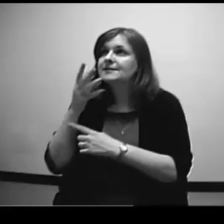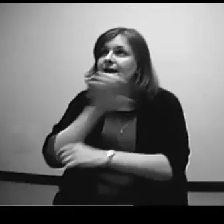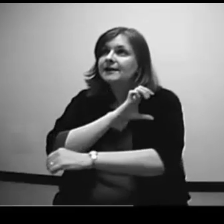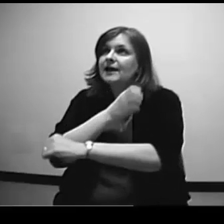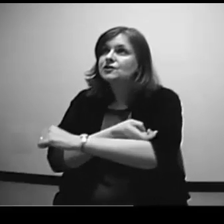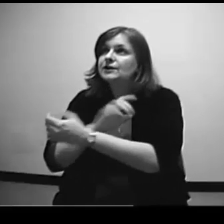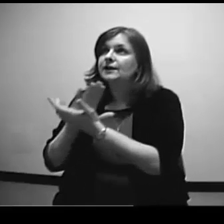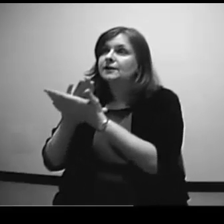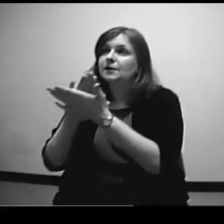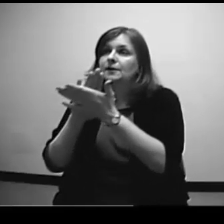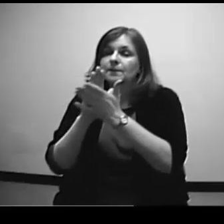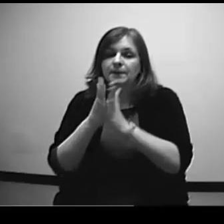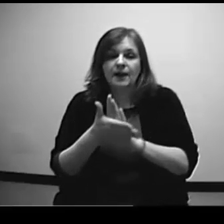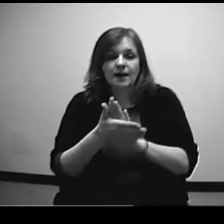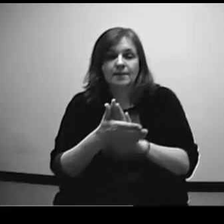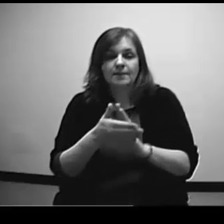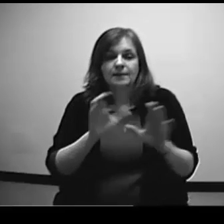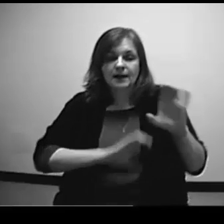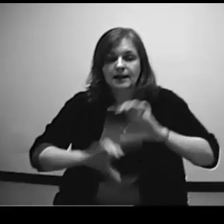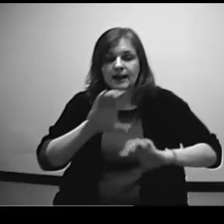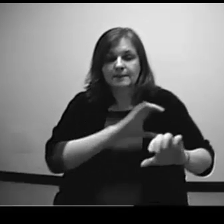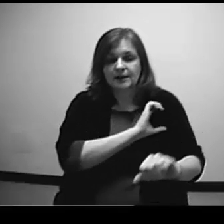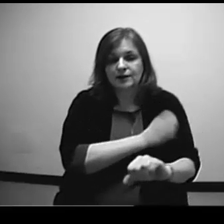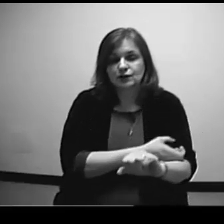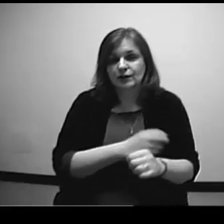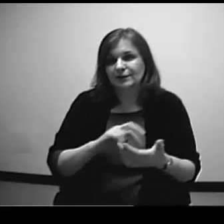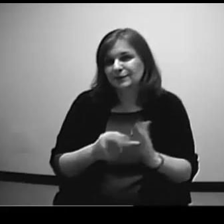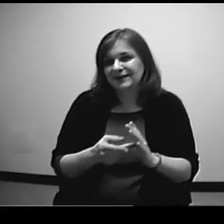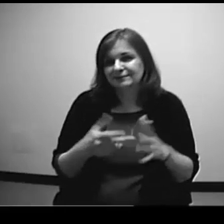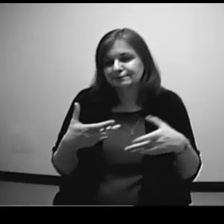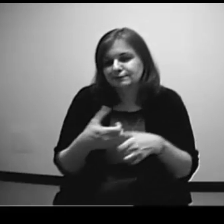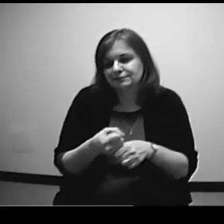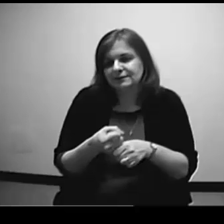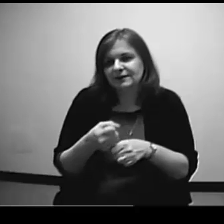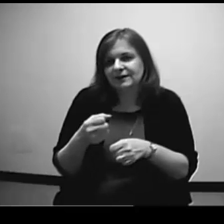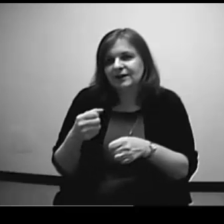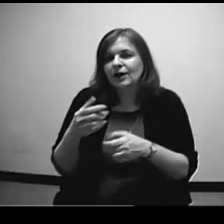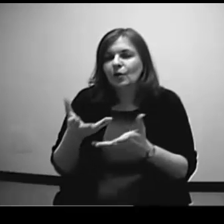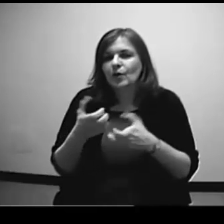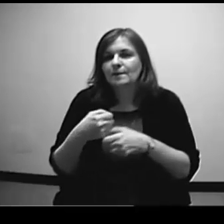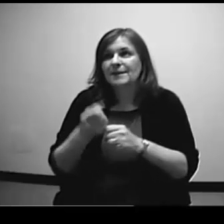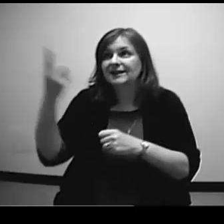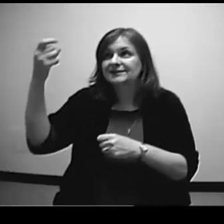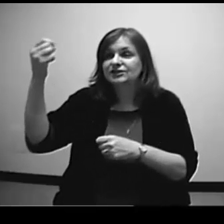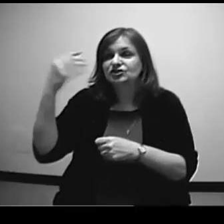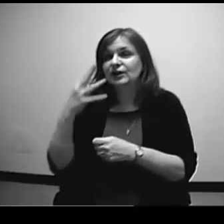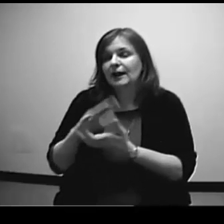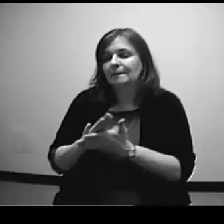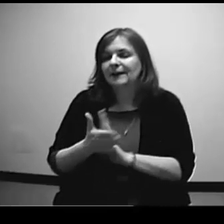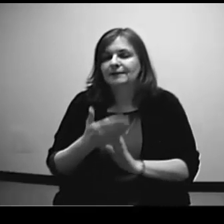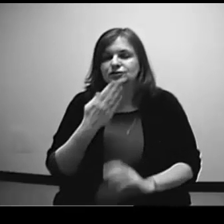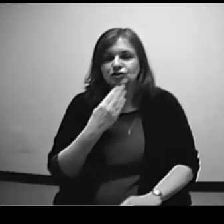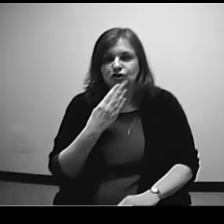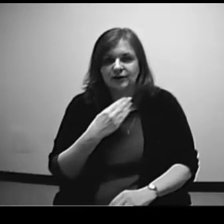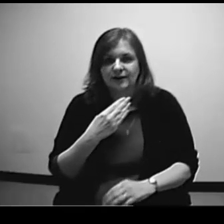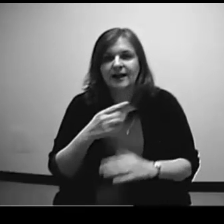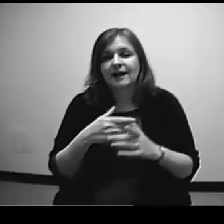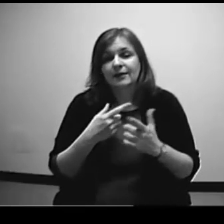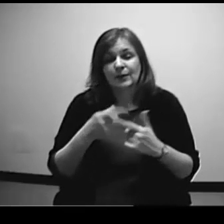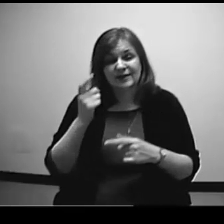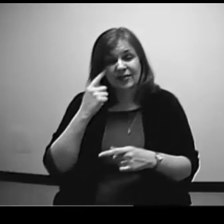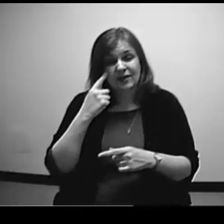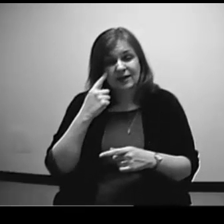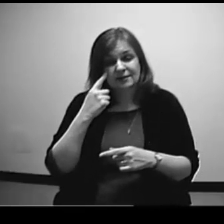light energy into chemical energy. Basically speaking, we're looking at turning sunshine into sugar.